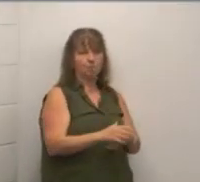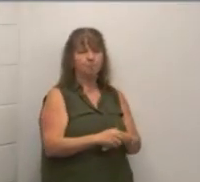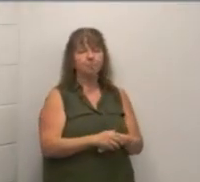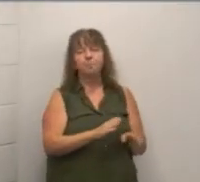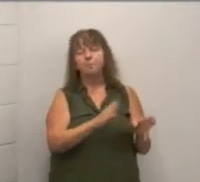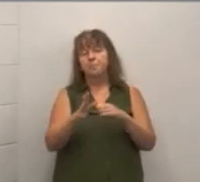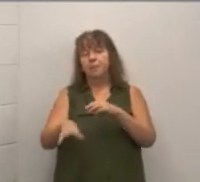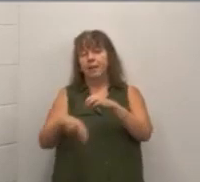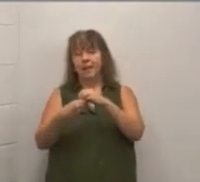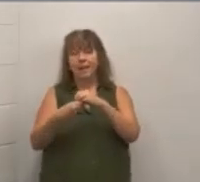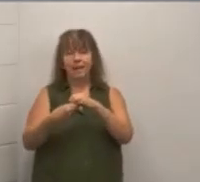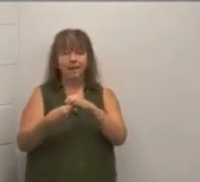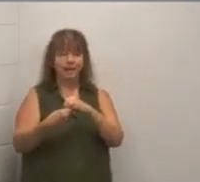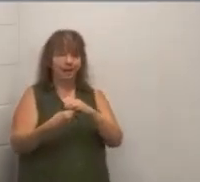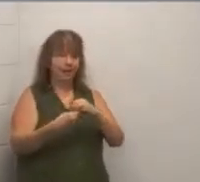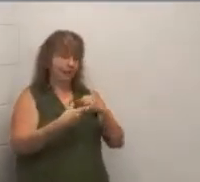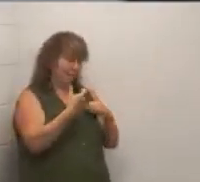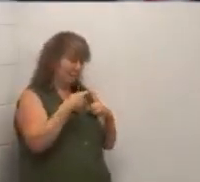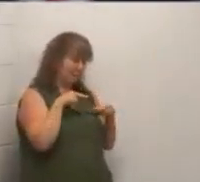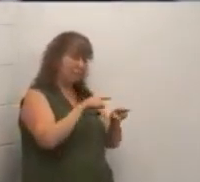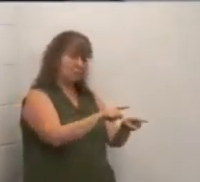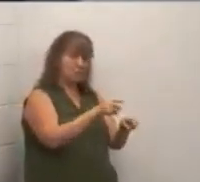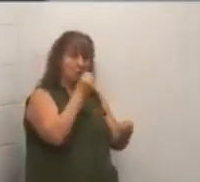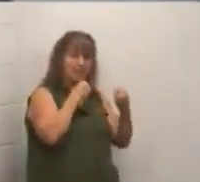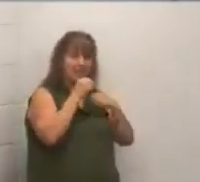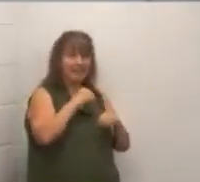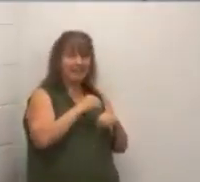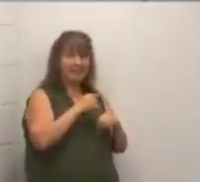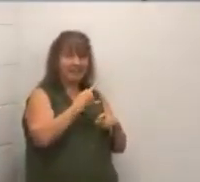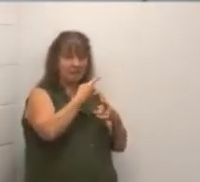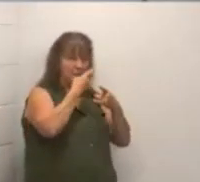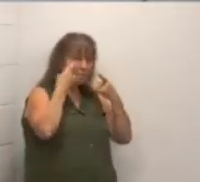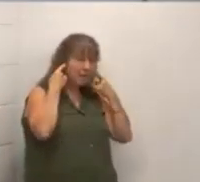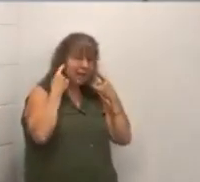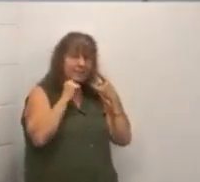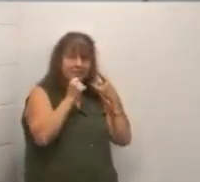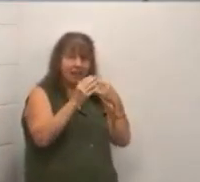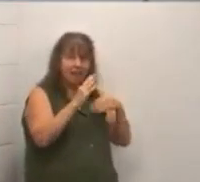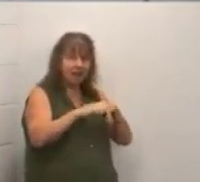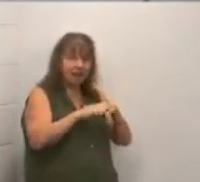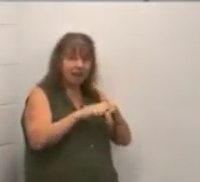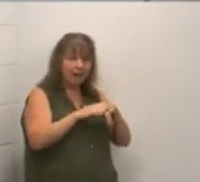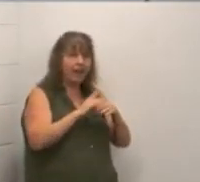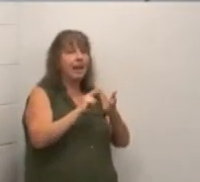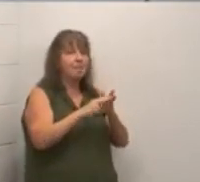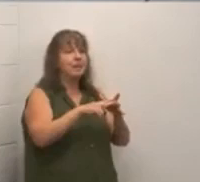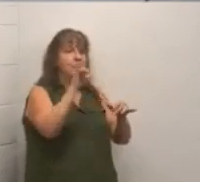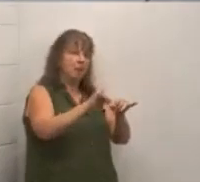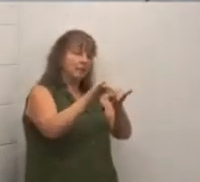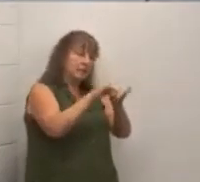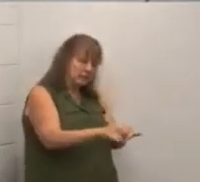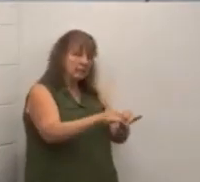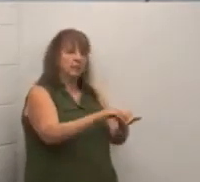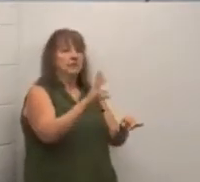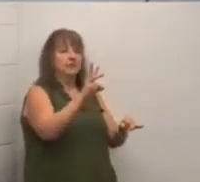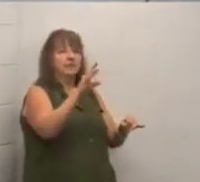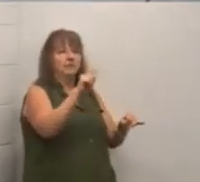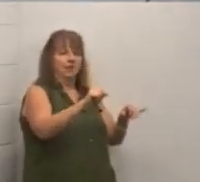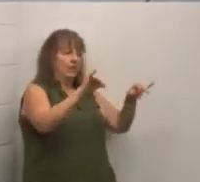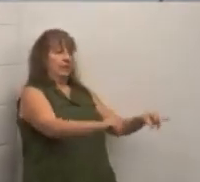of the fact that their masks are not on, the social distancing is pretty important during that time.